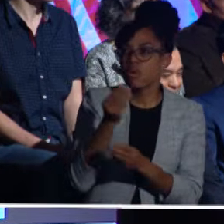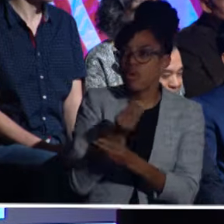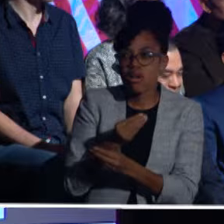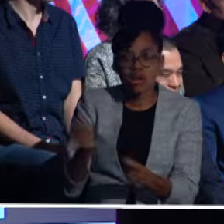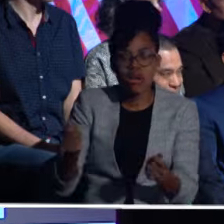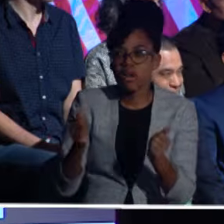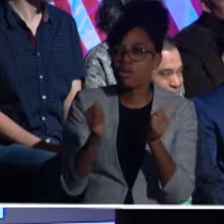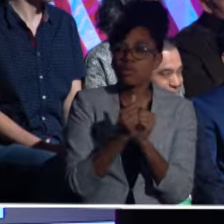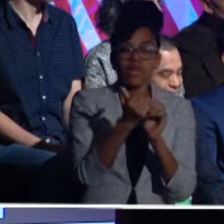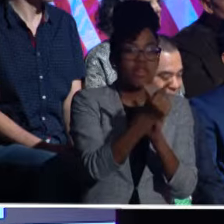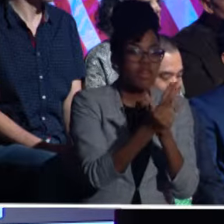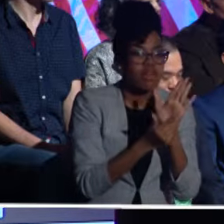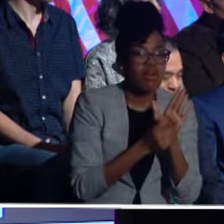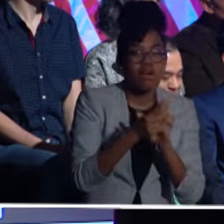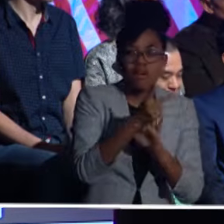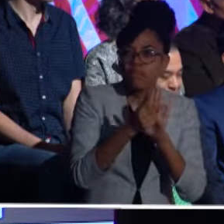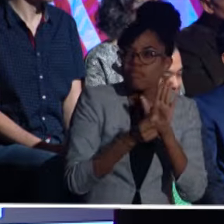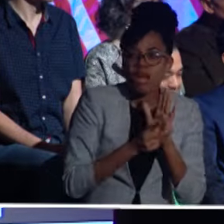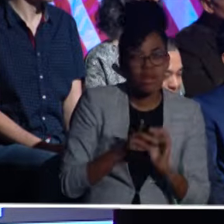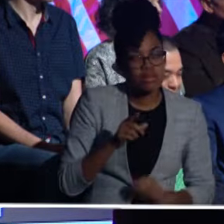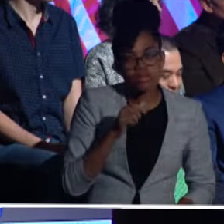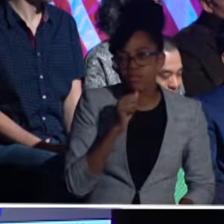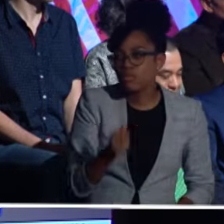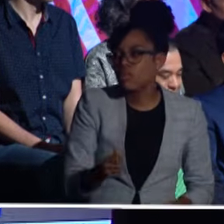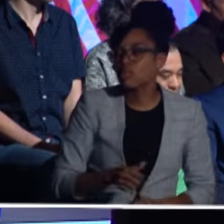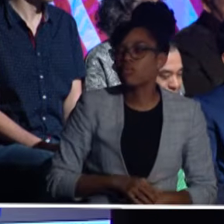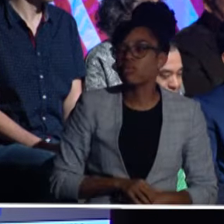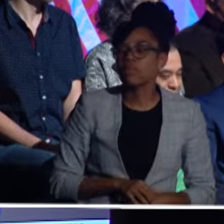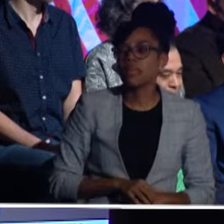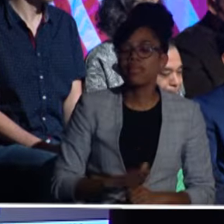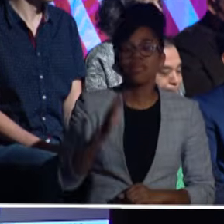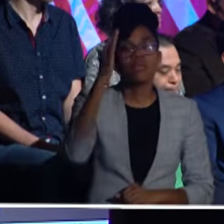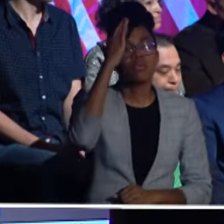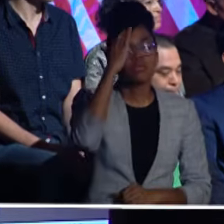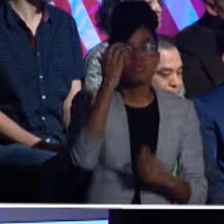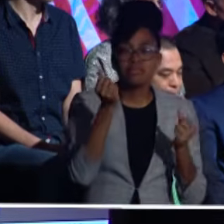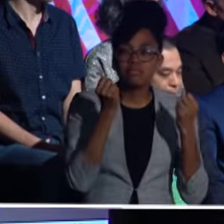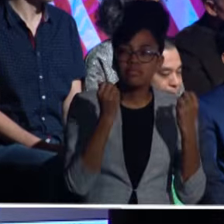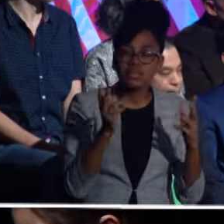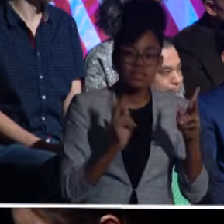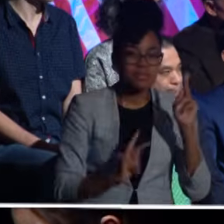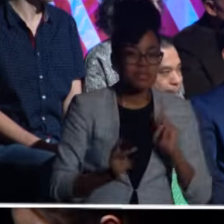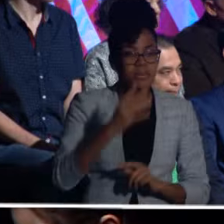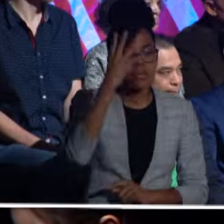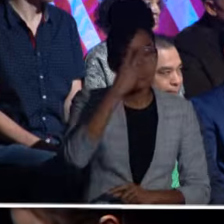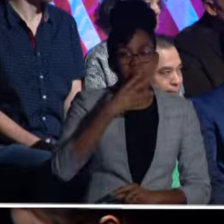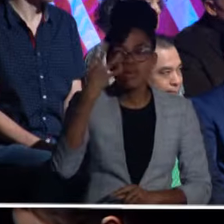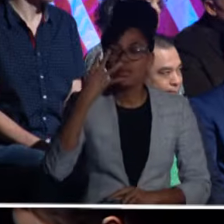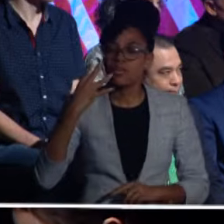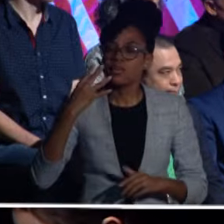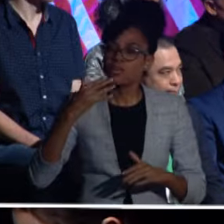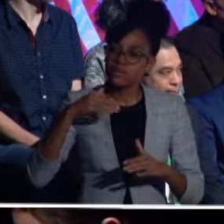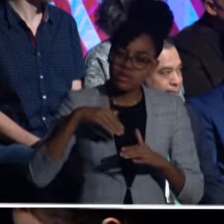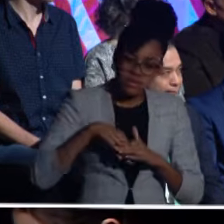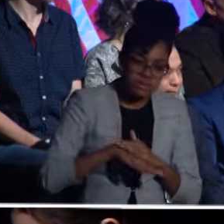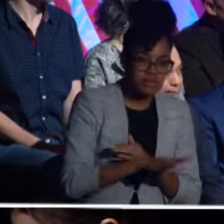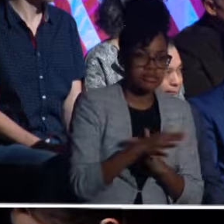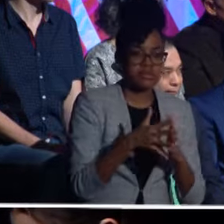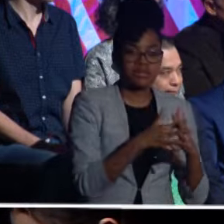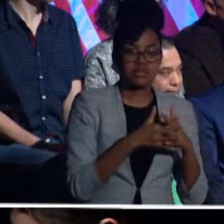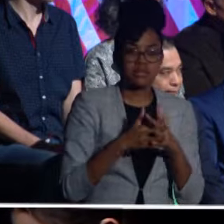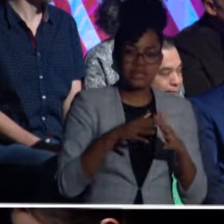in a city now loved by thousands of refugees and immigrants who remind us that any